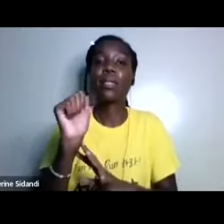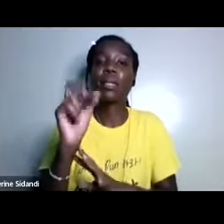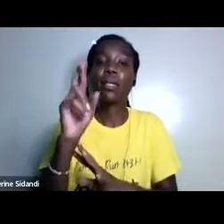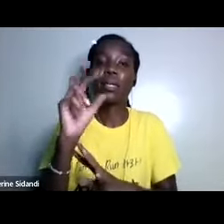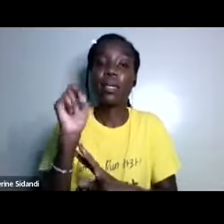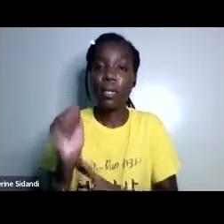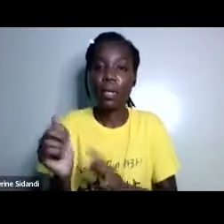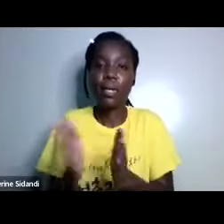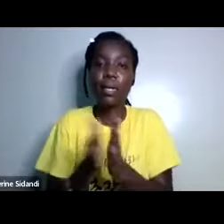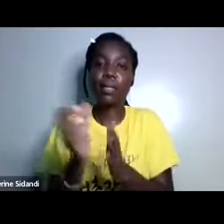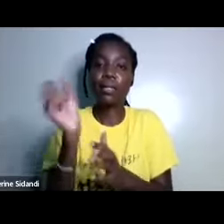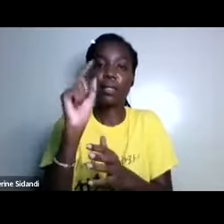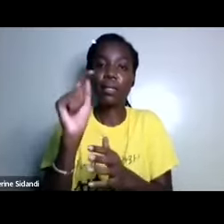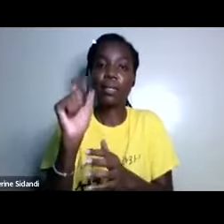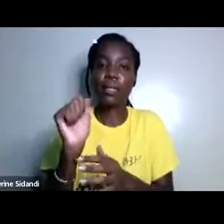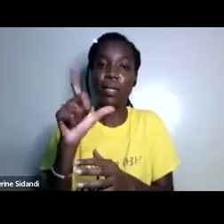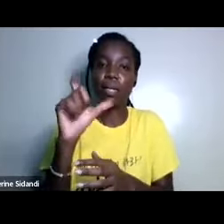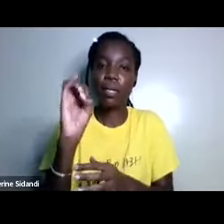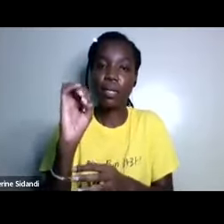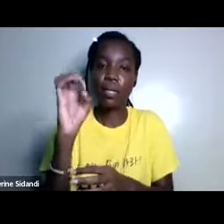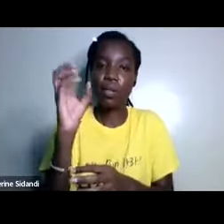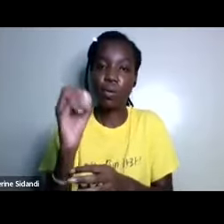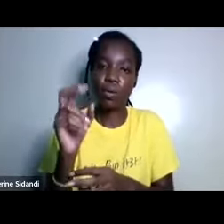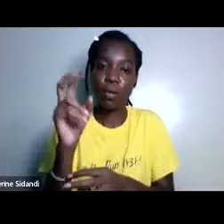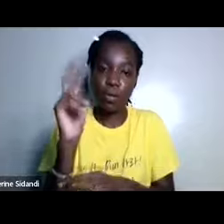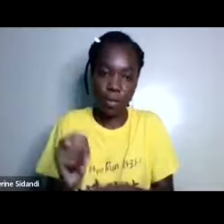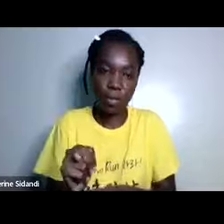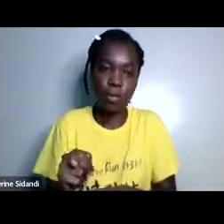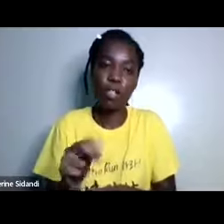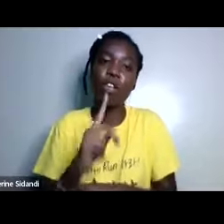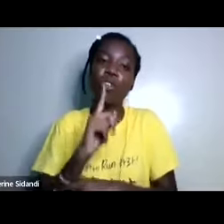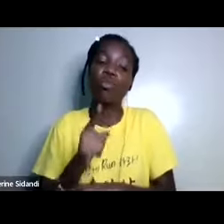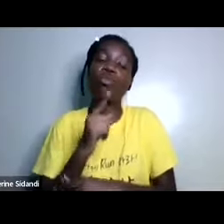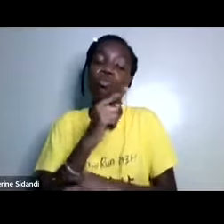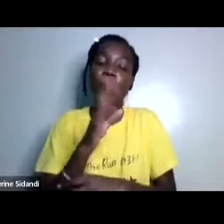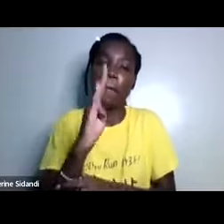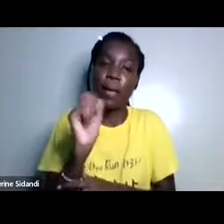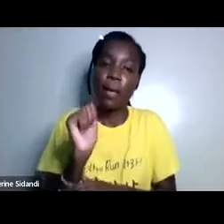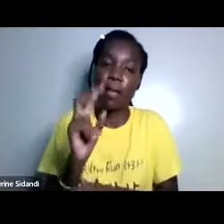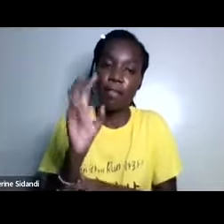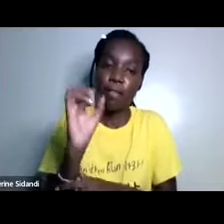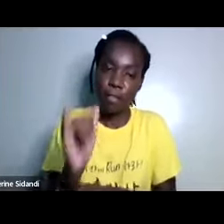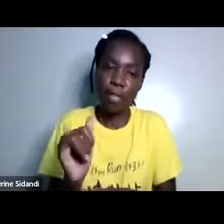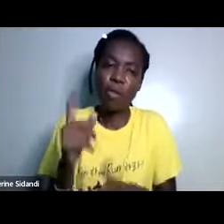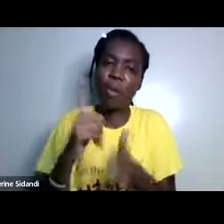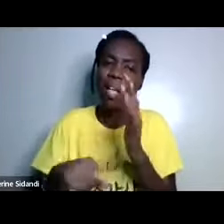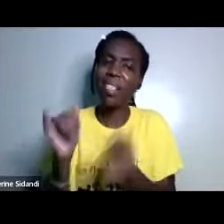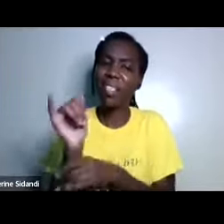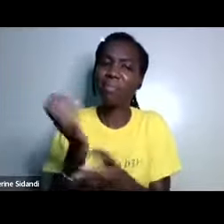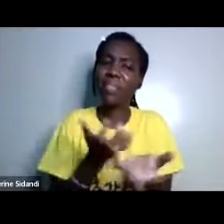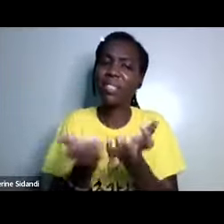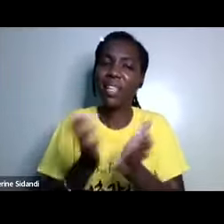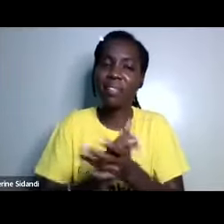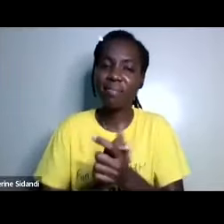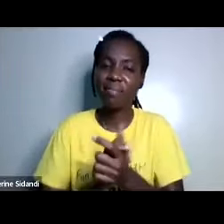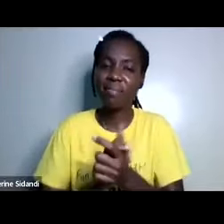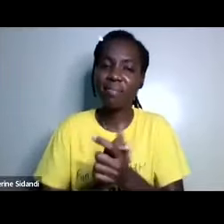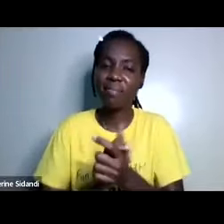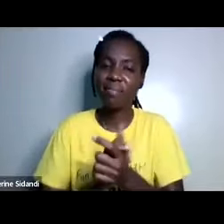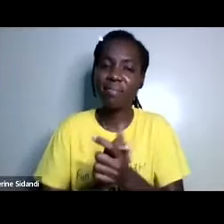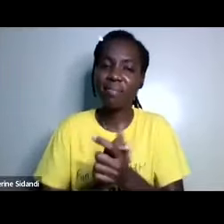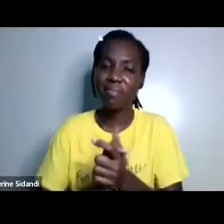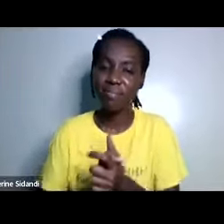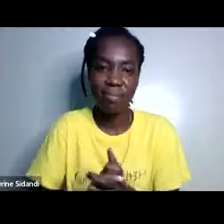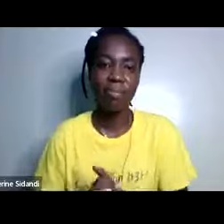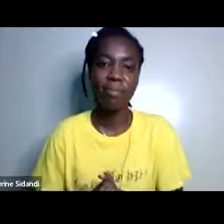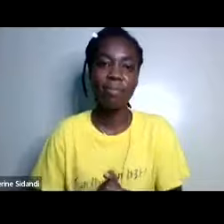Company, and Pathways Solutions. So yes, Bobby, what is this funnel business? Okay, so let's use